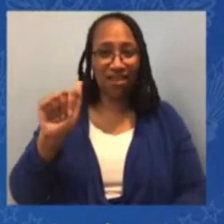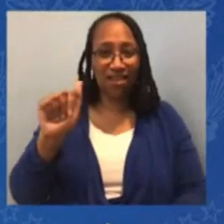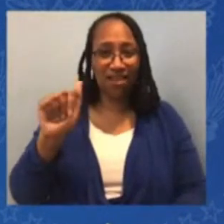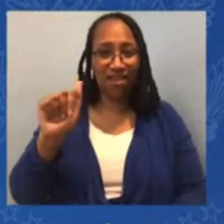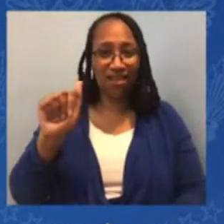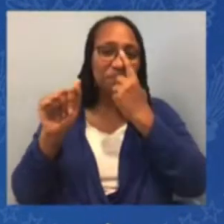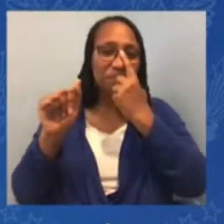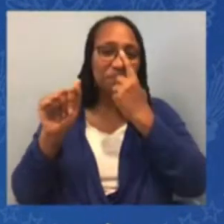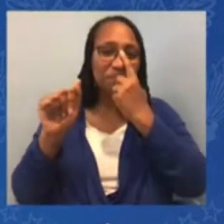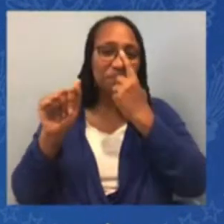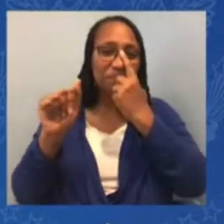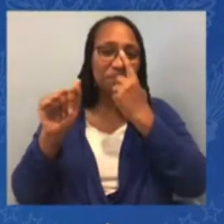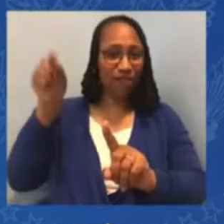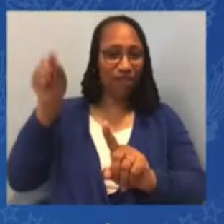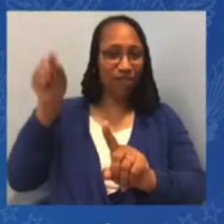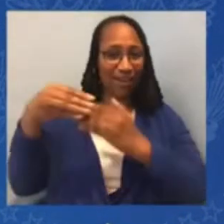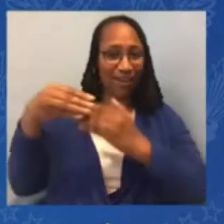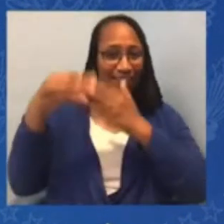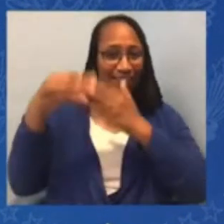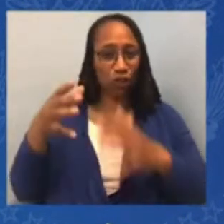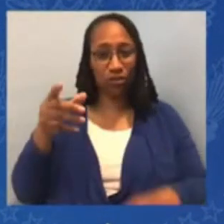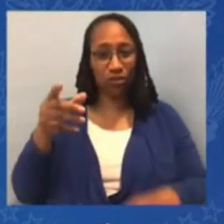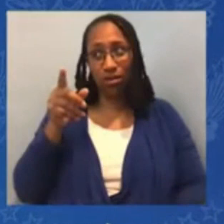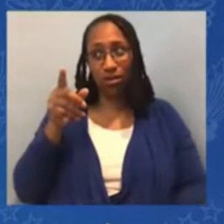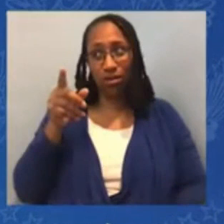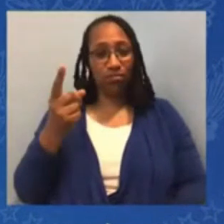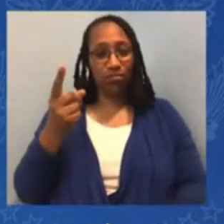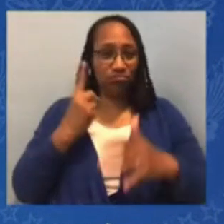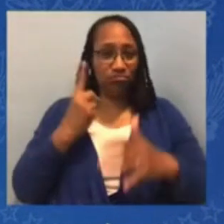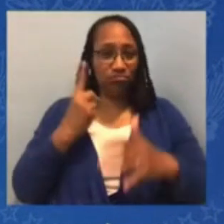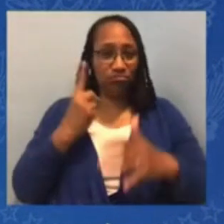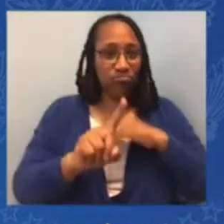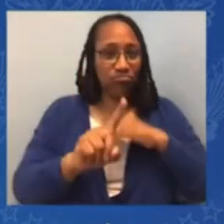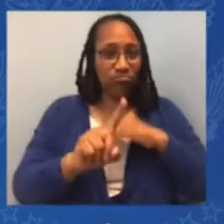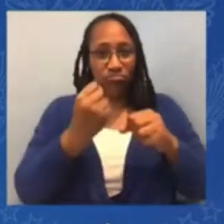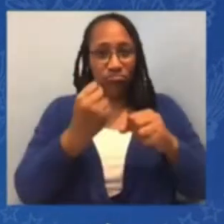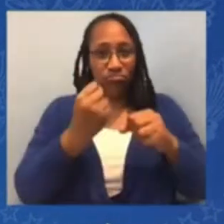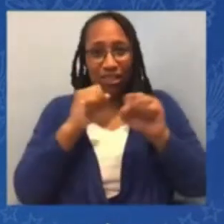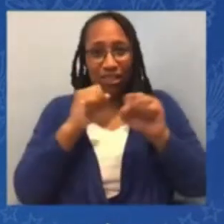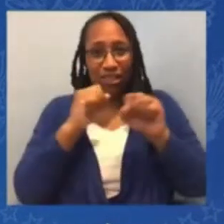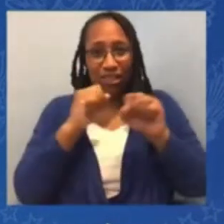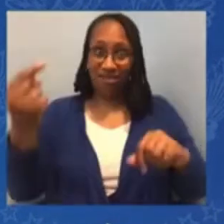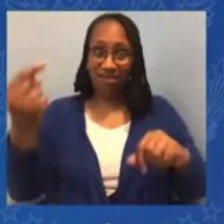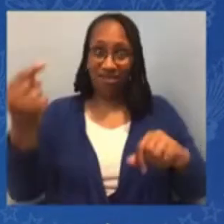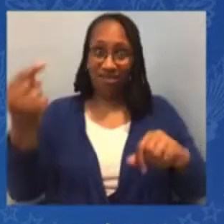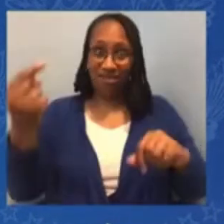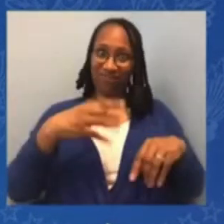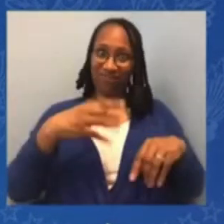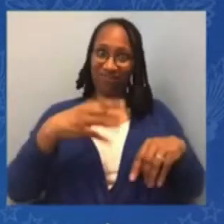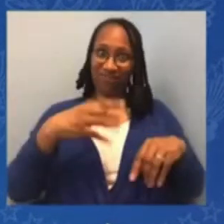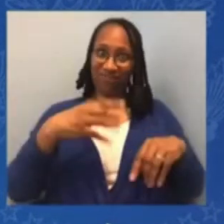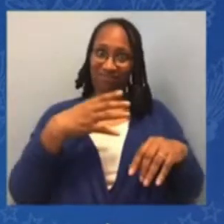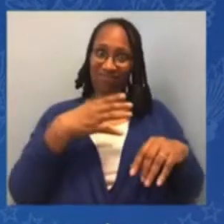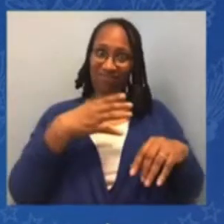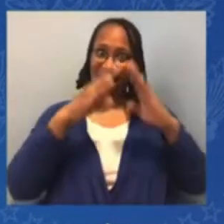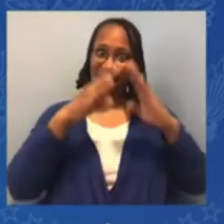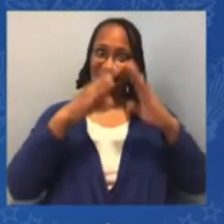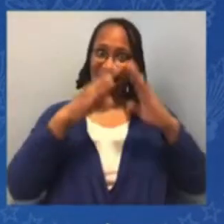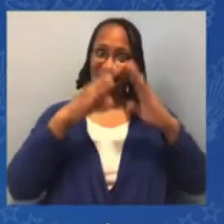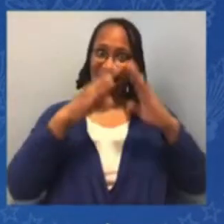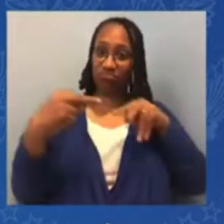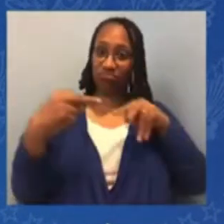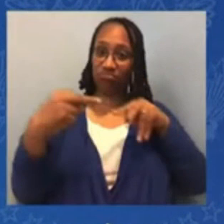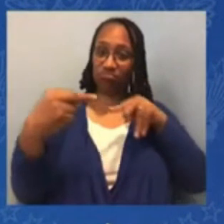White House. And he looked at me, and I swear to God, it wasn't unique to me, I'm sure. He said, it always seems